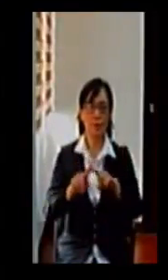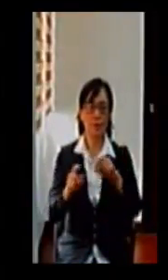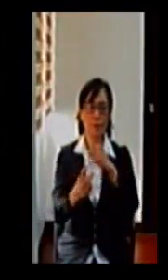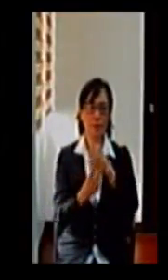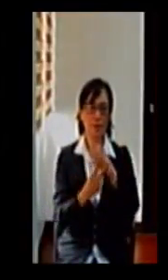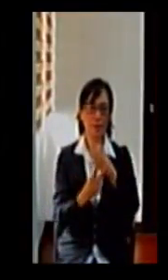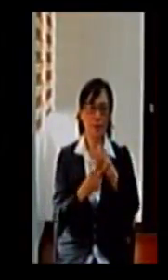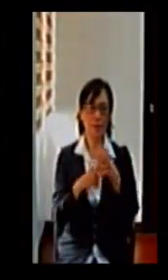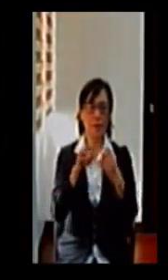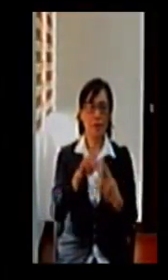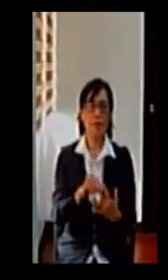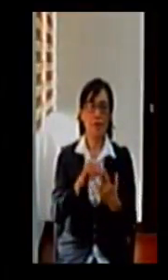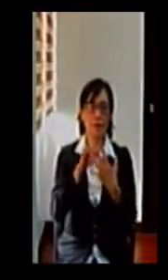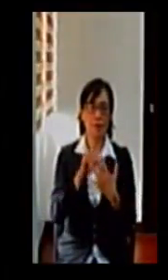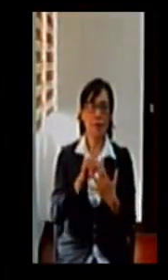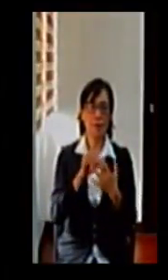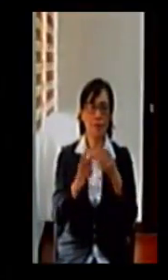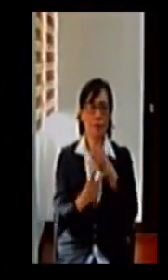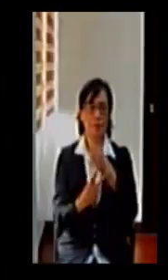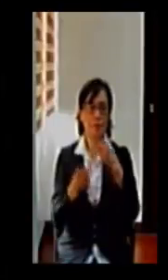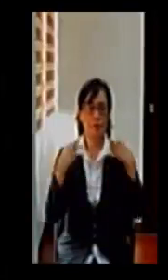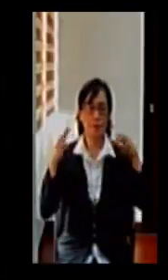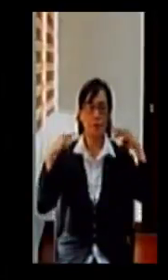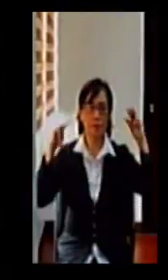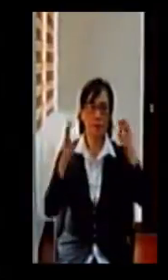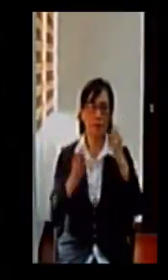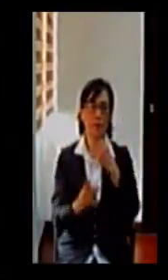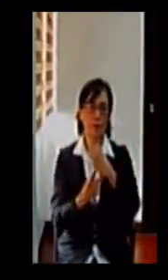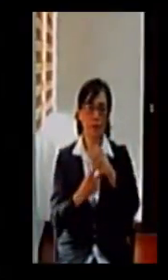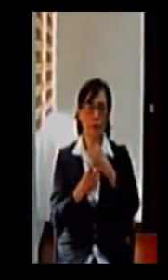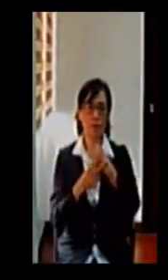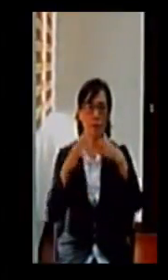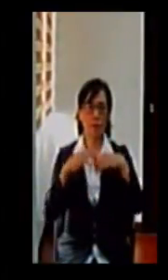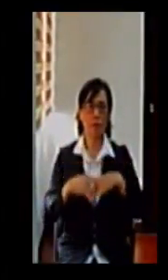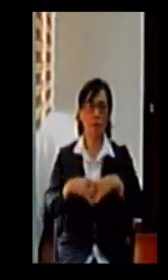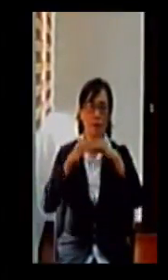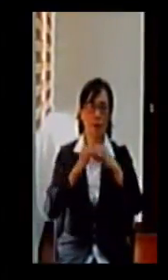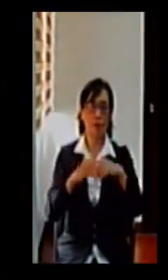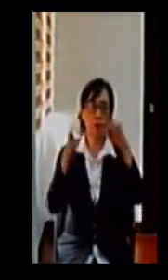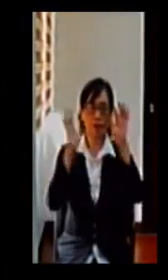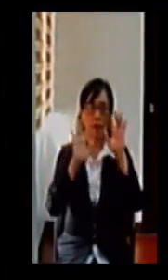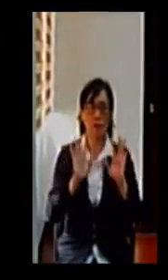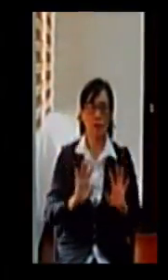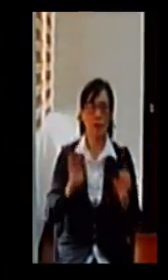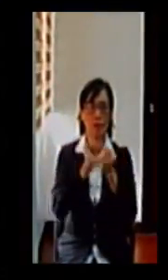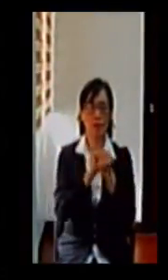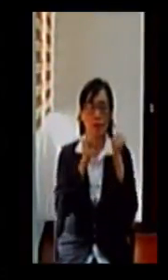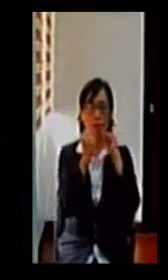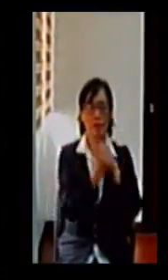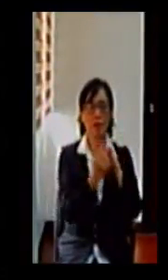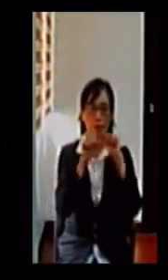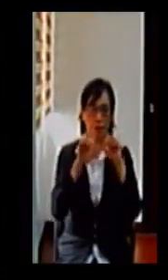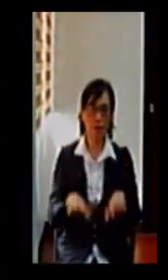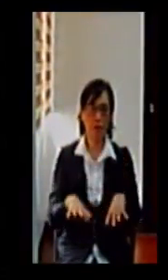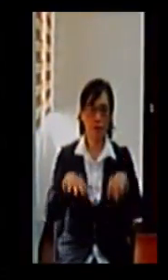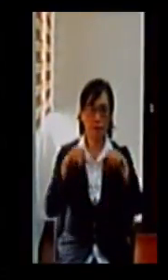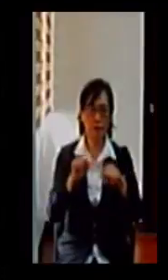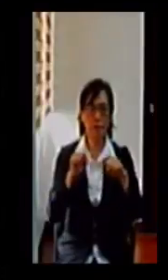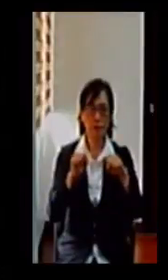specifically wildlife conservation, habitat restoration, climate change mitigation and adaptation, strategic